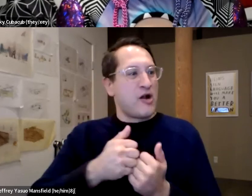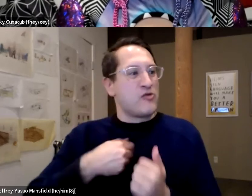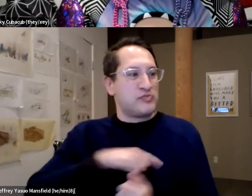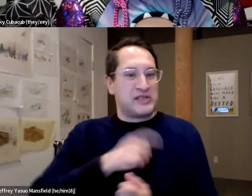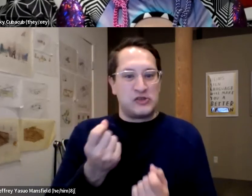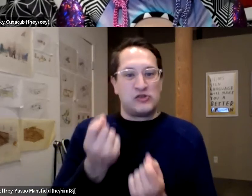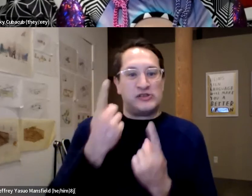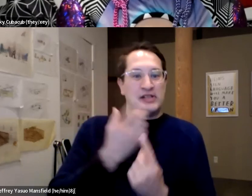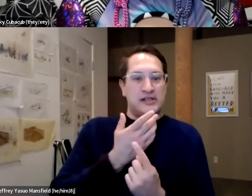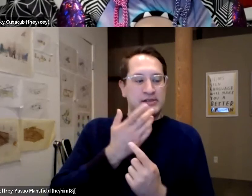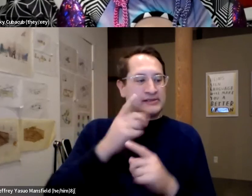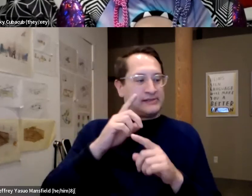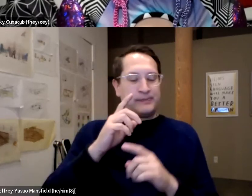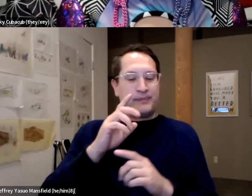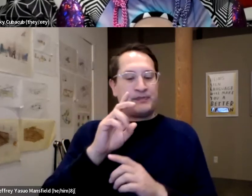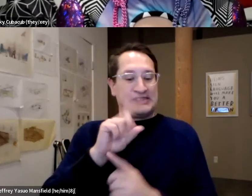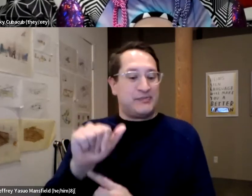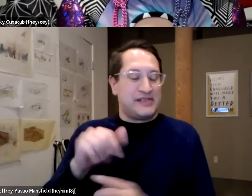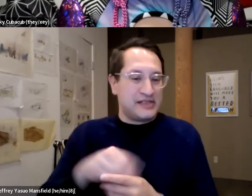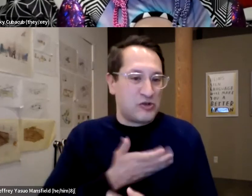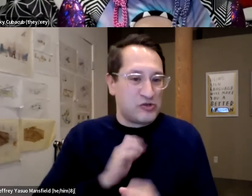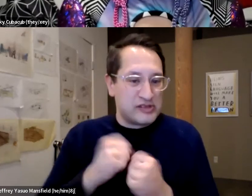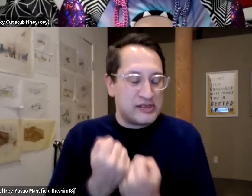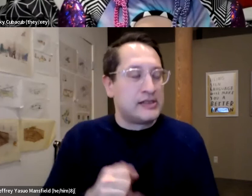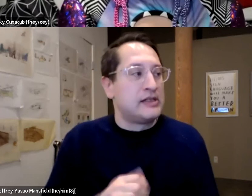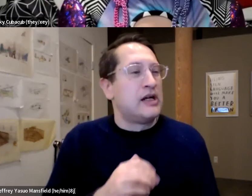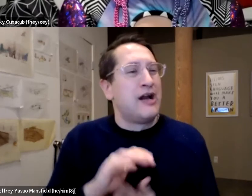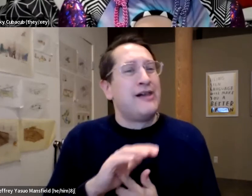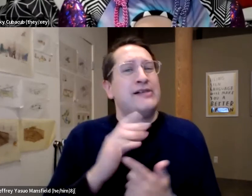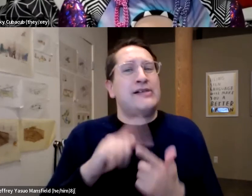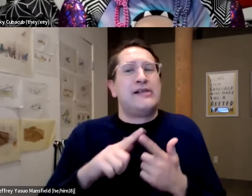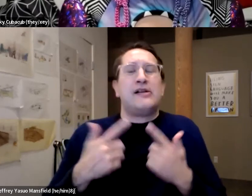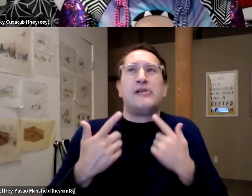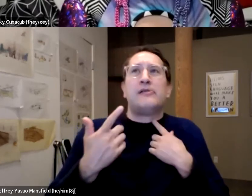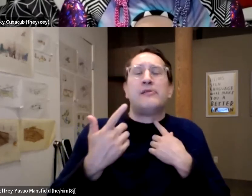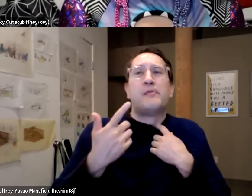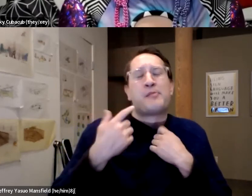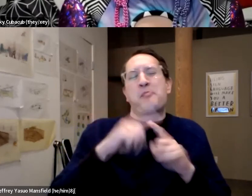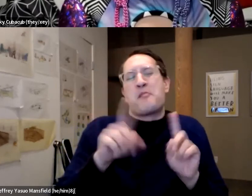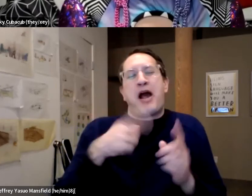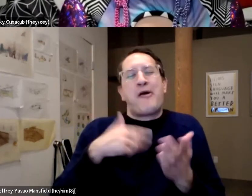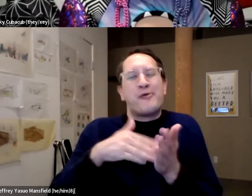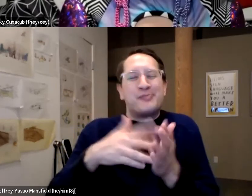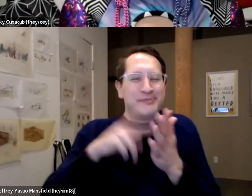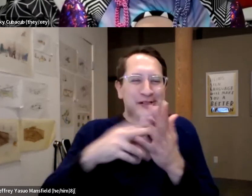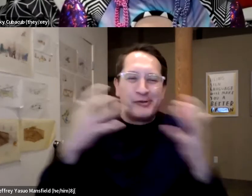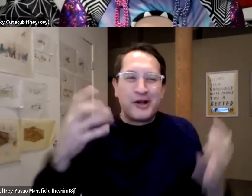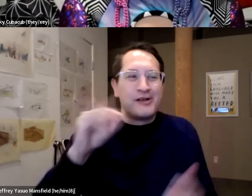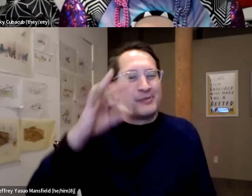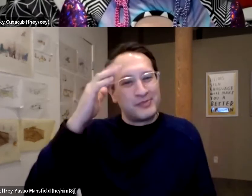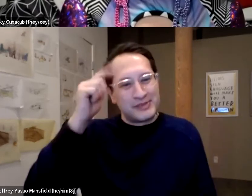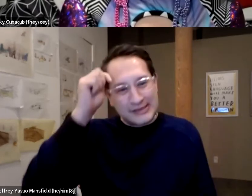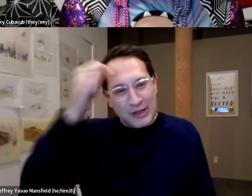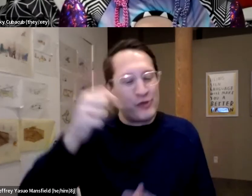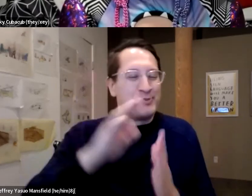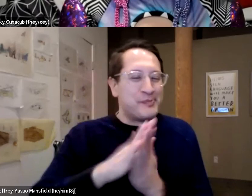and also how we understand disability in our society. I also want to, I